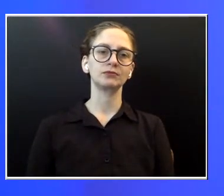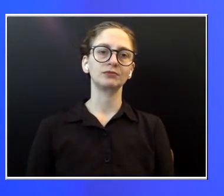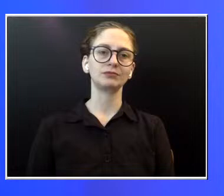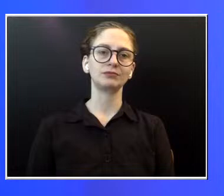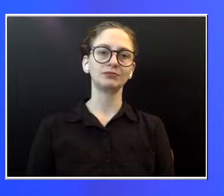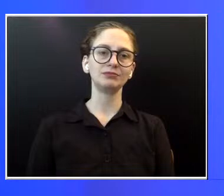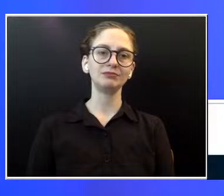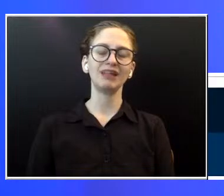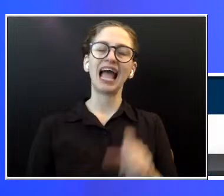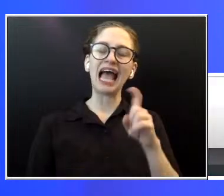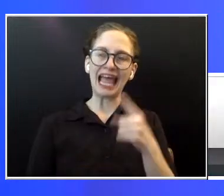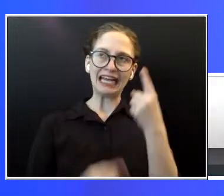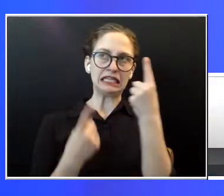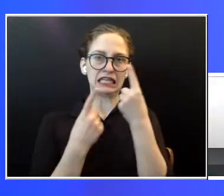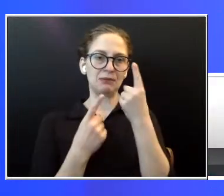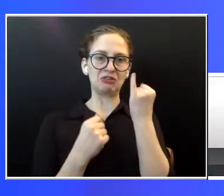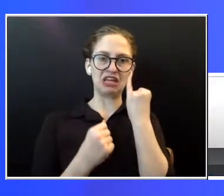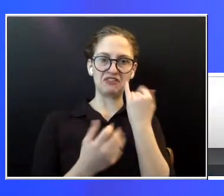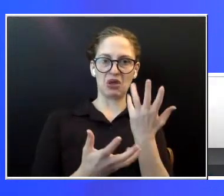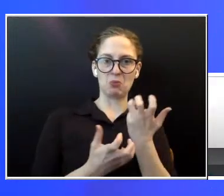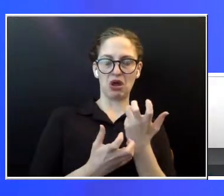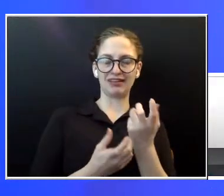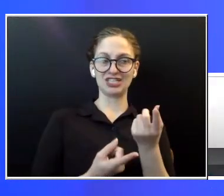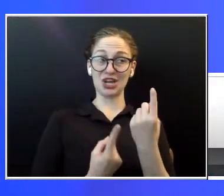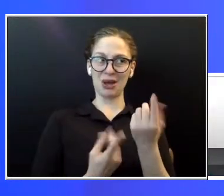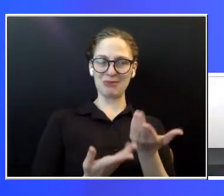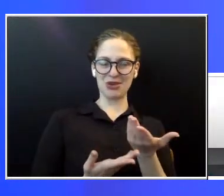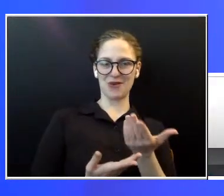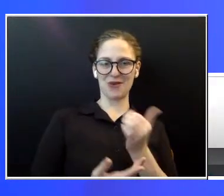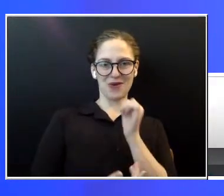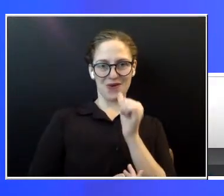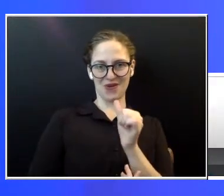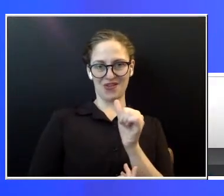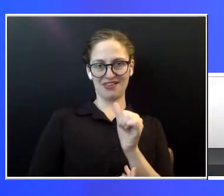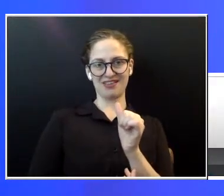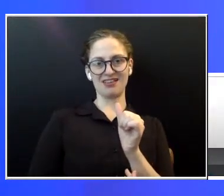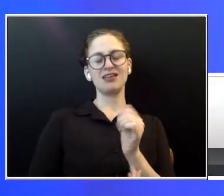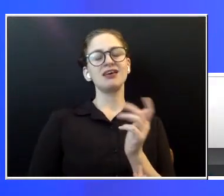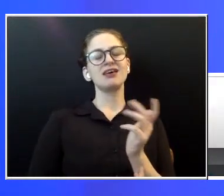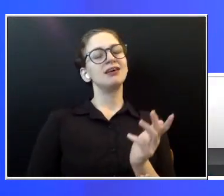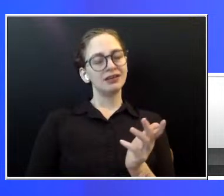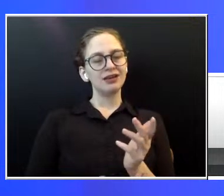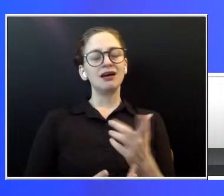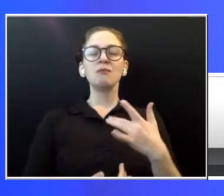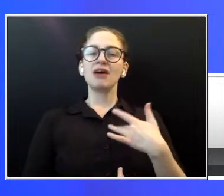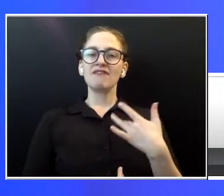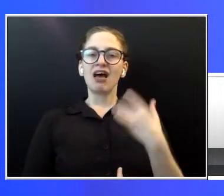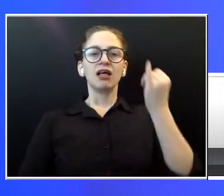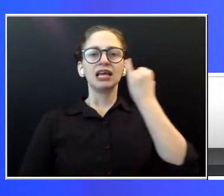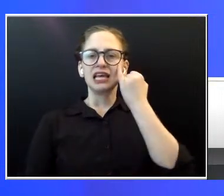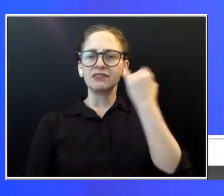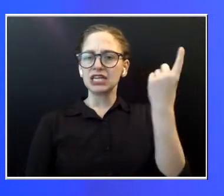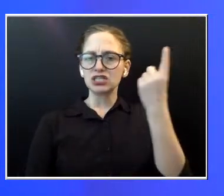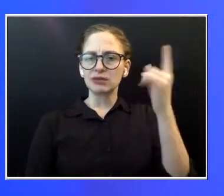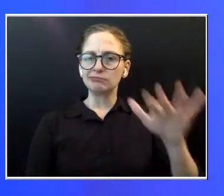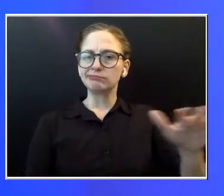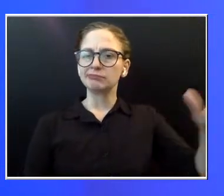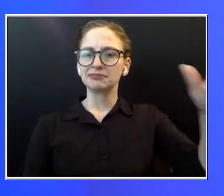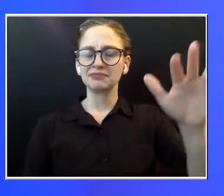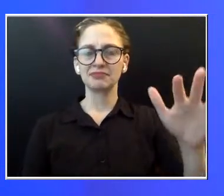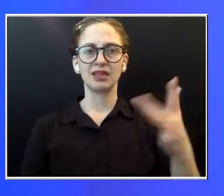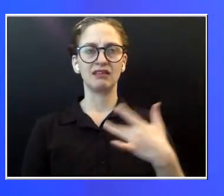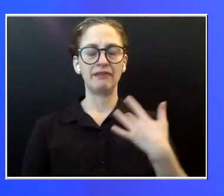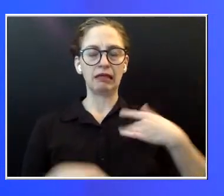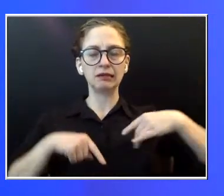but I felt like if there was somebody out there that was asking questions or a little nervous about